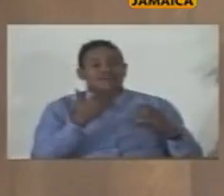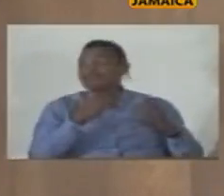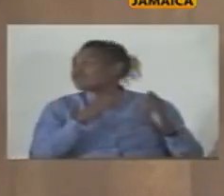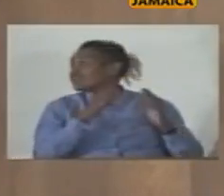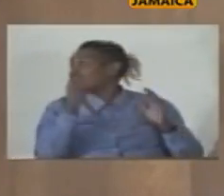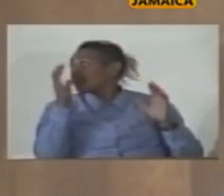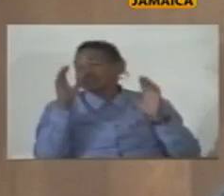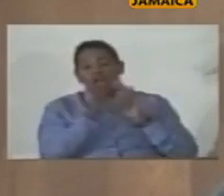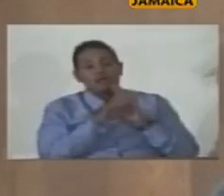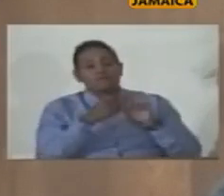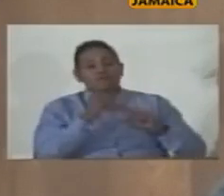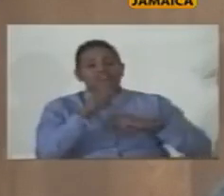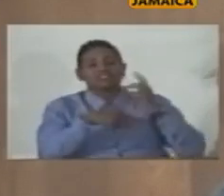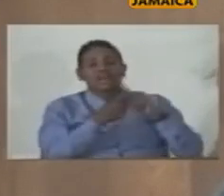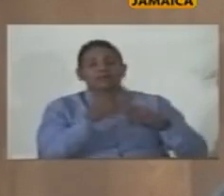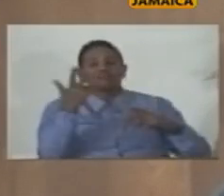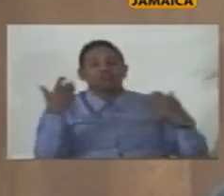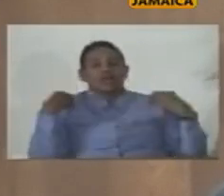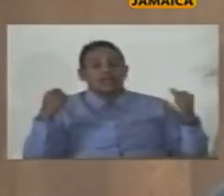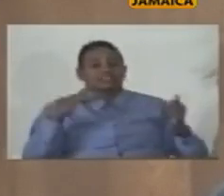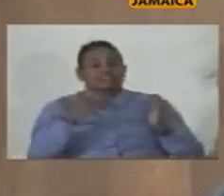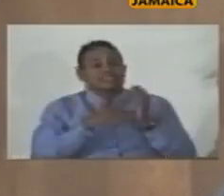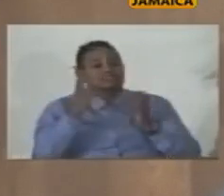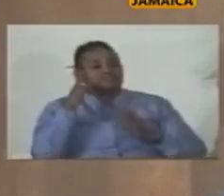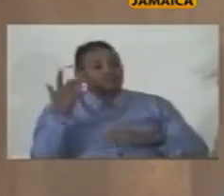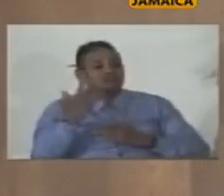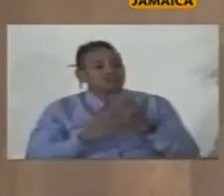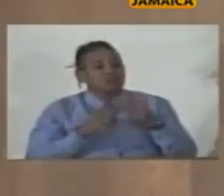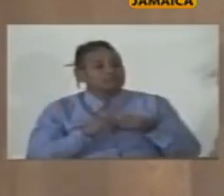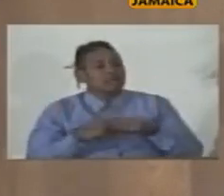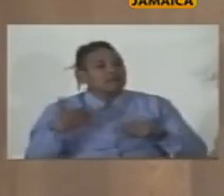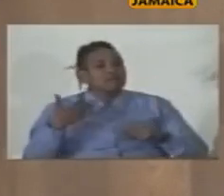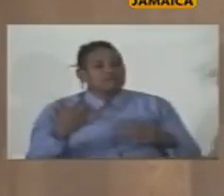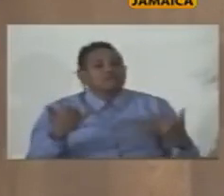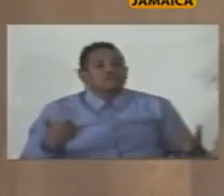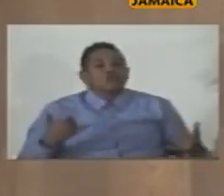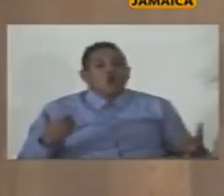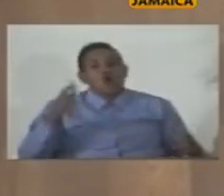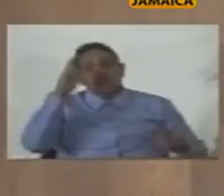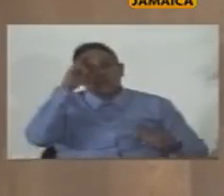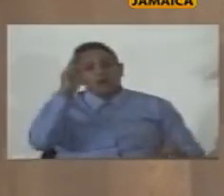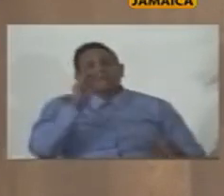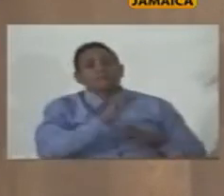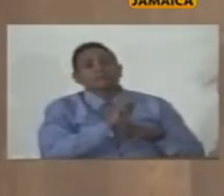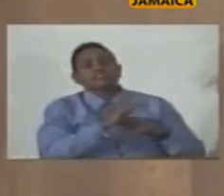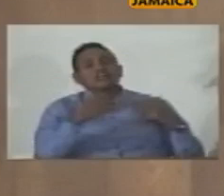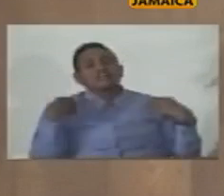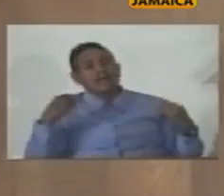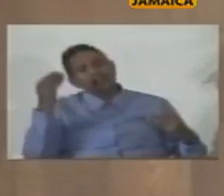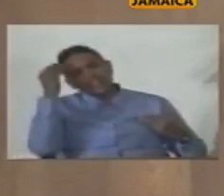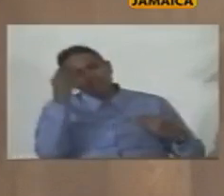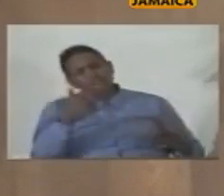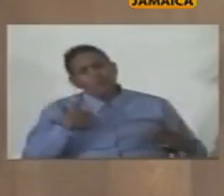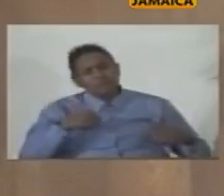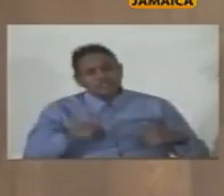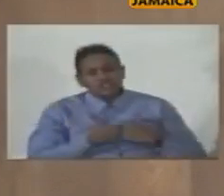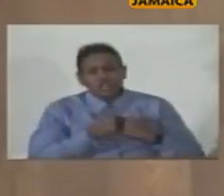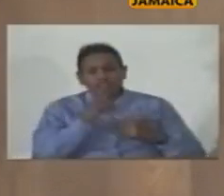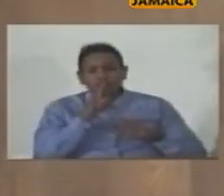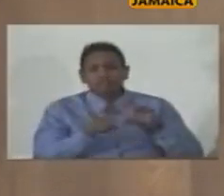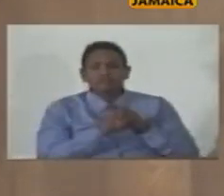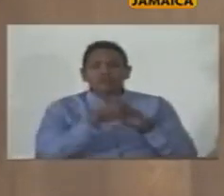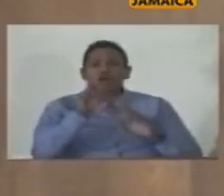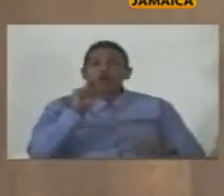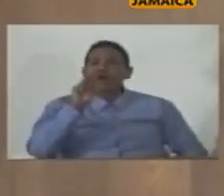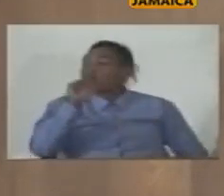health center for some time now. The Honourable Minister of Health informed me that the challenges at the Cornwall Regional Hospital